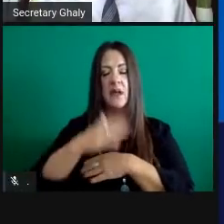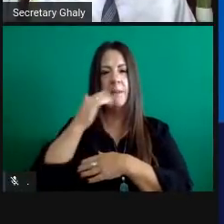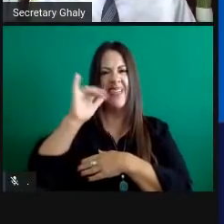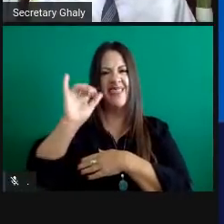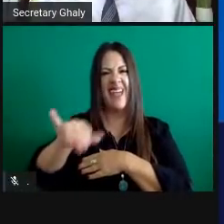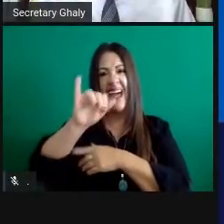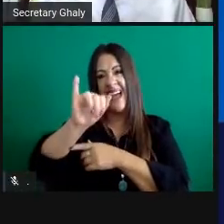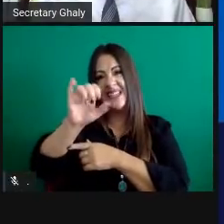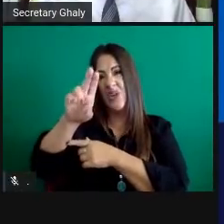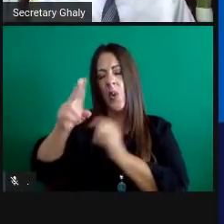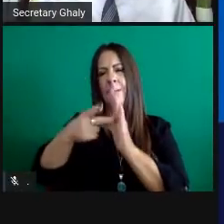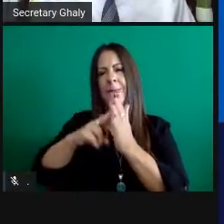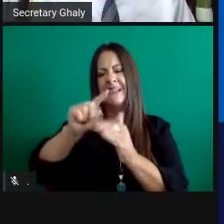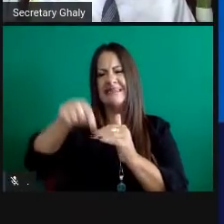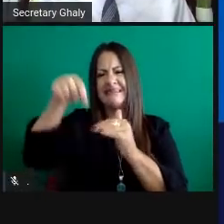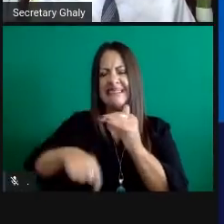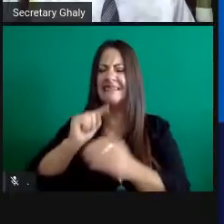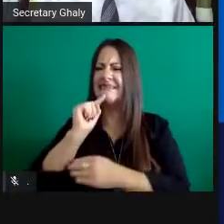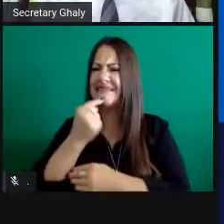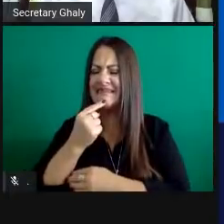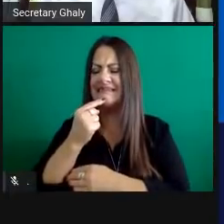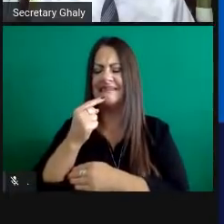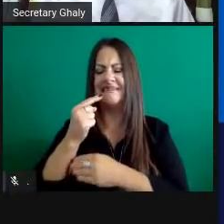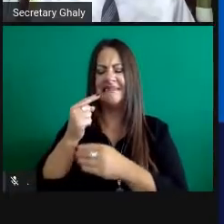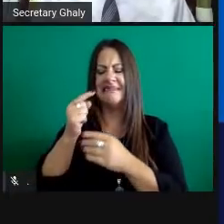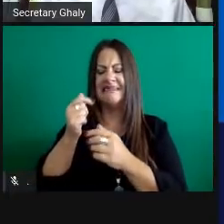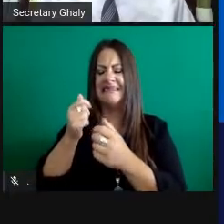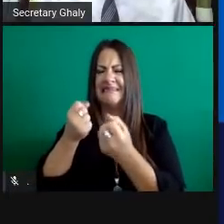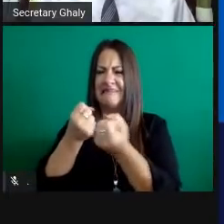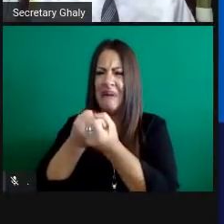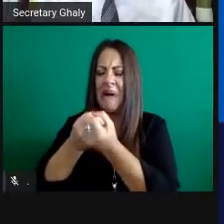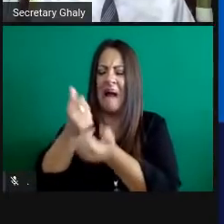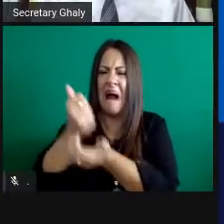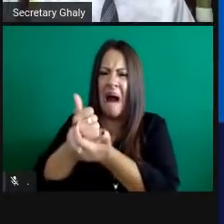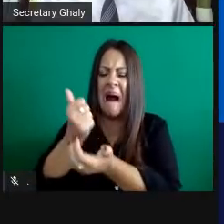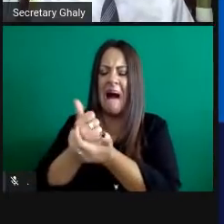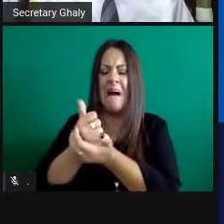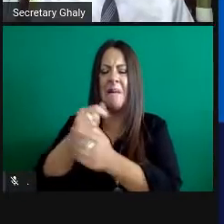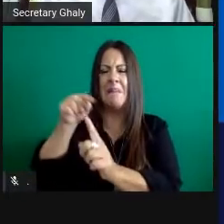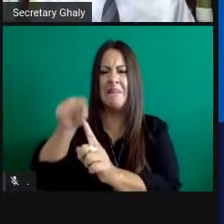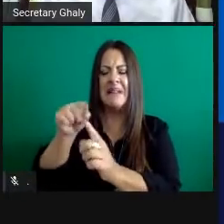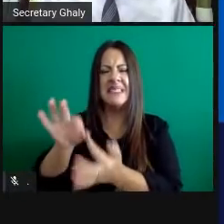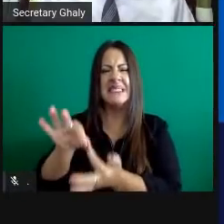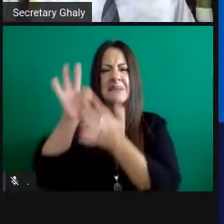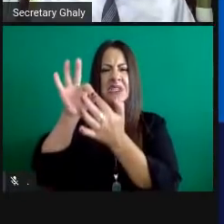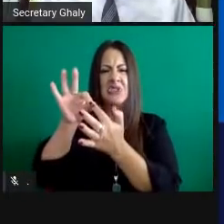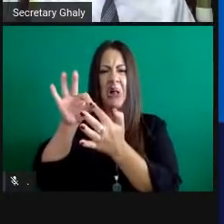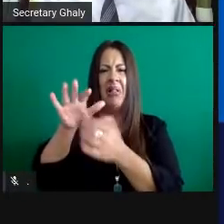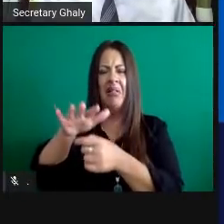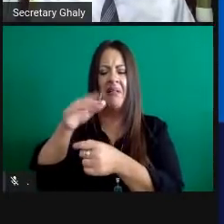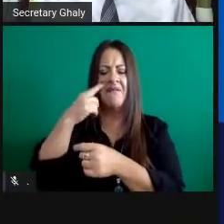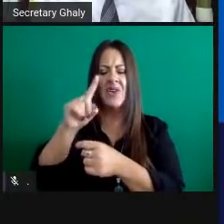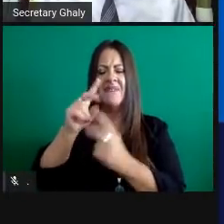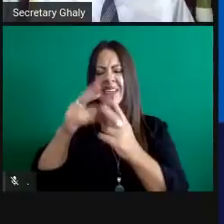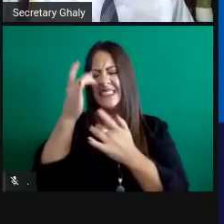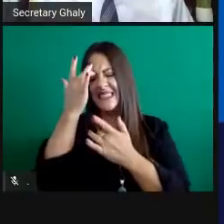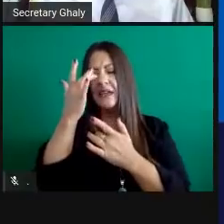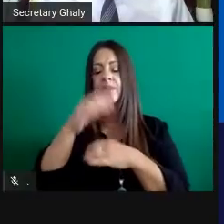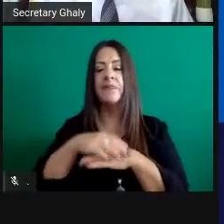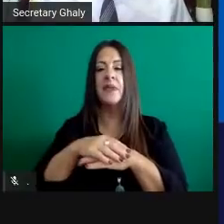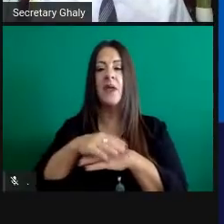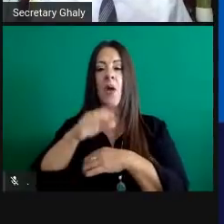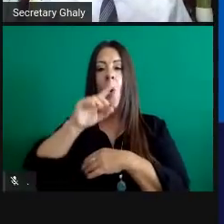is that bed that has such specialized staff and equipment, not because